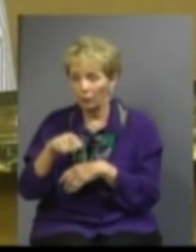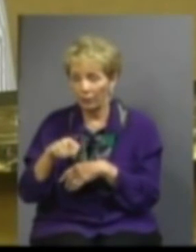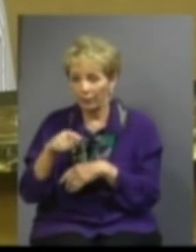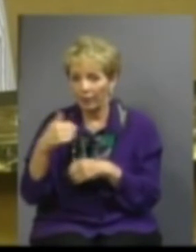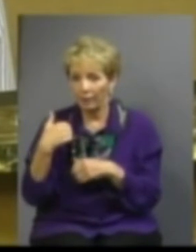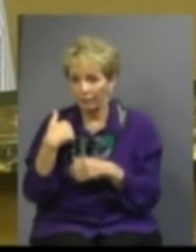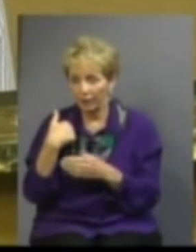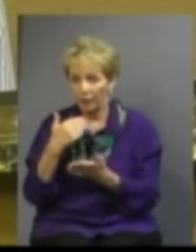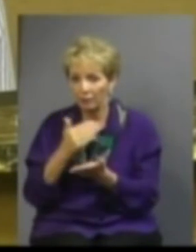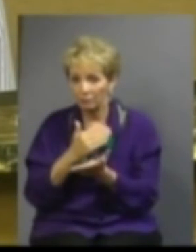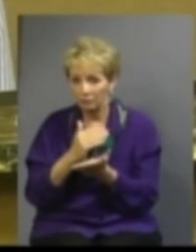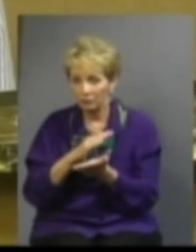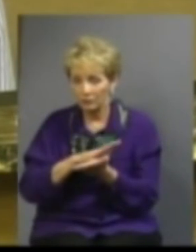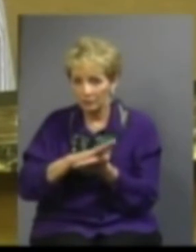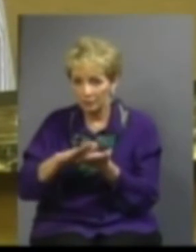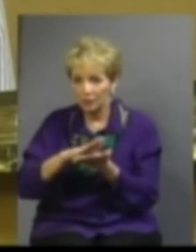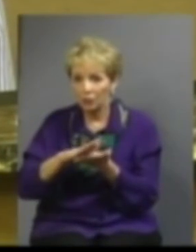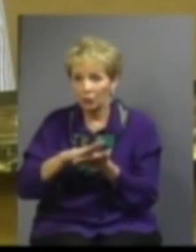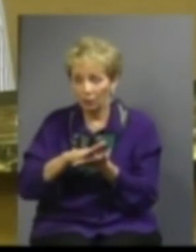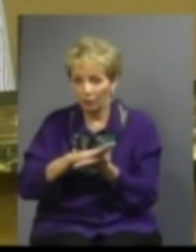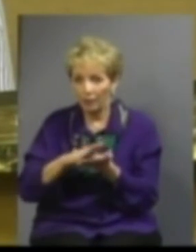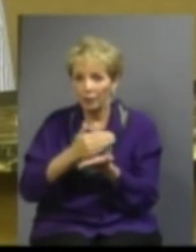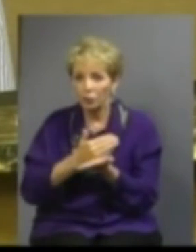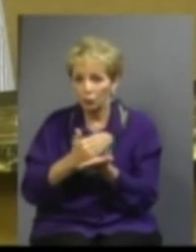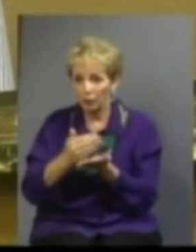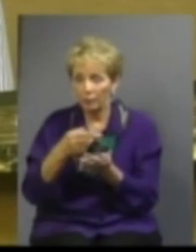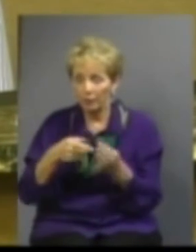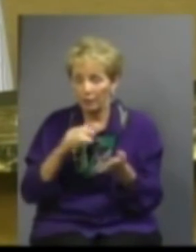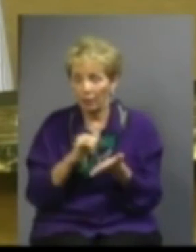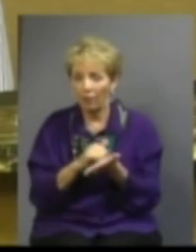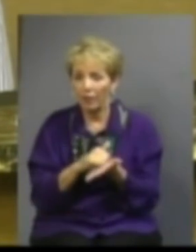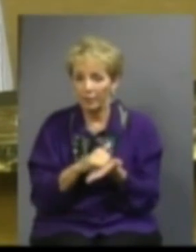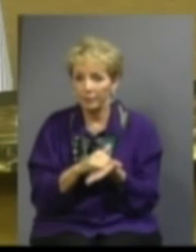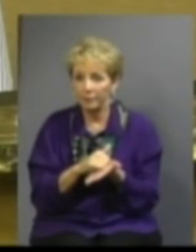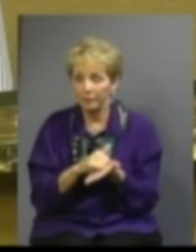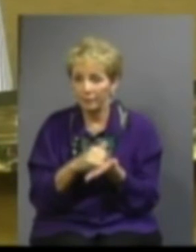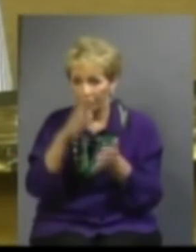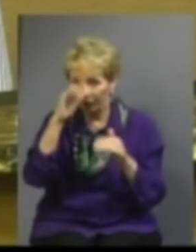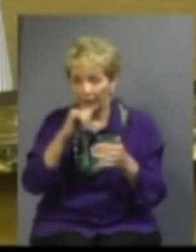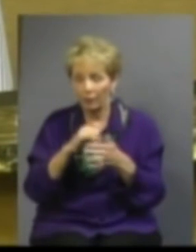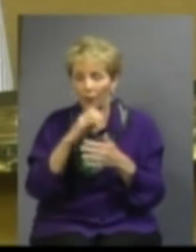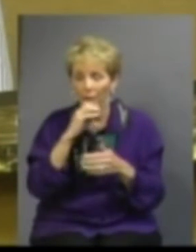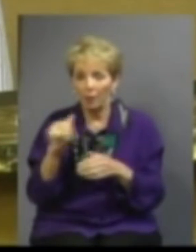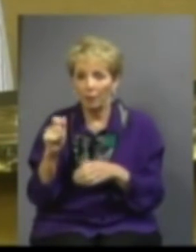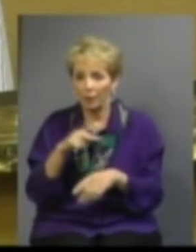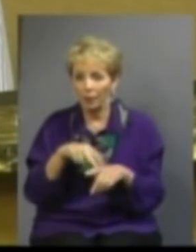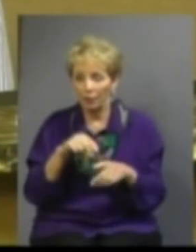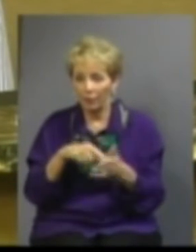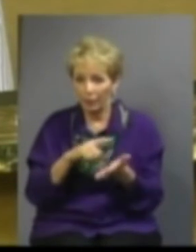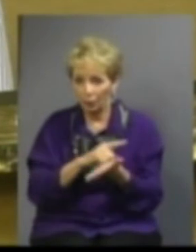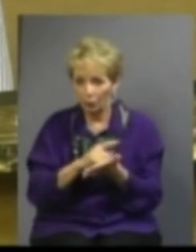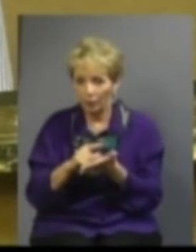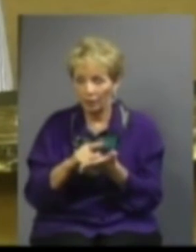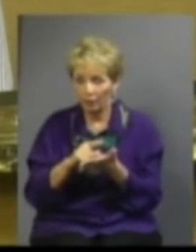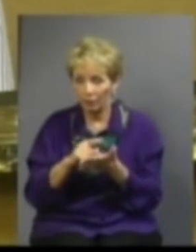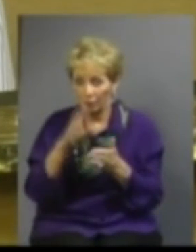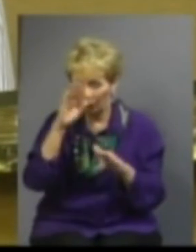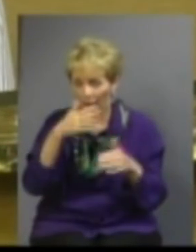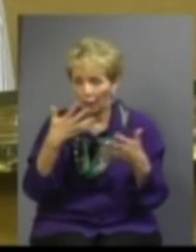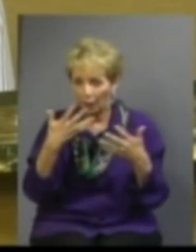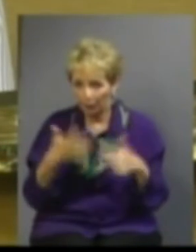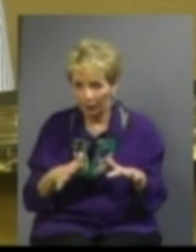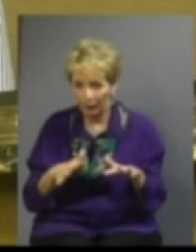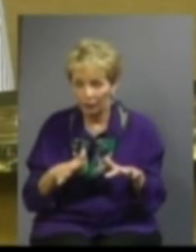have scraped up and milled and done some of that. Hopefully they'll be back on that this week, and then that will get